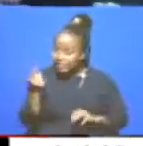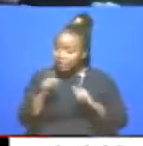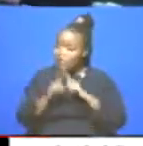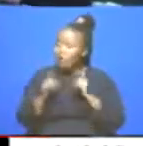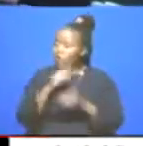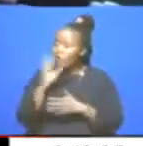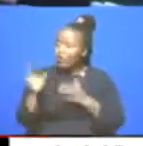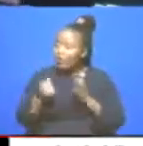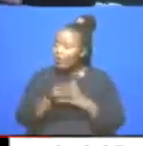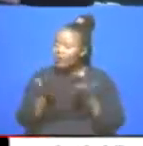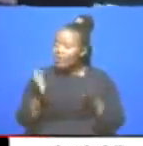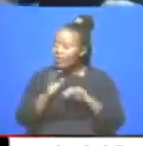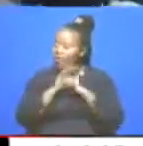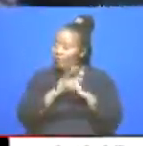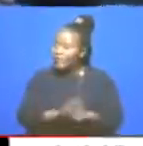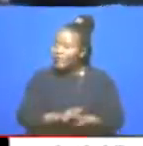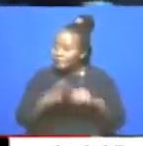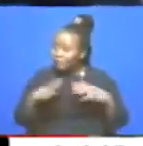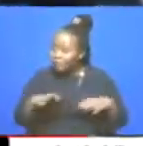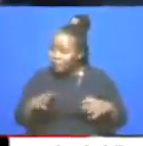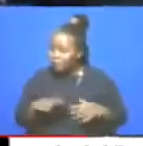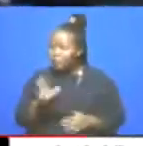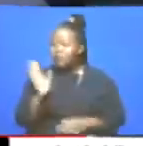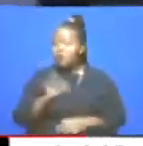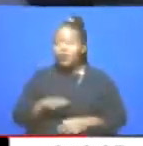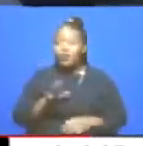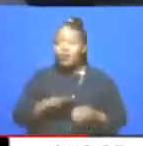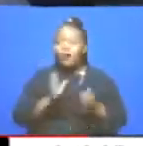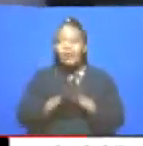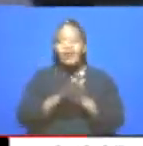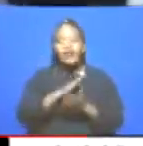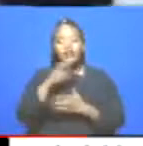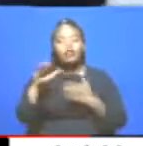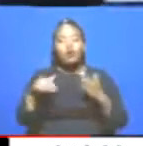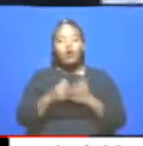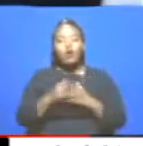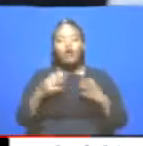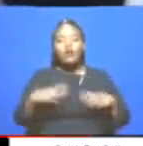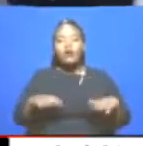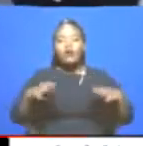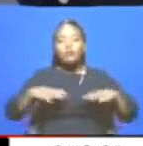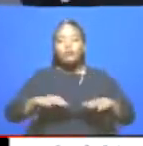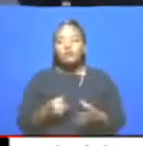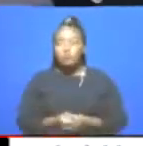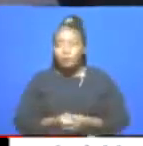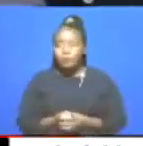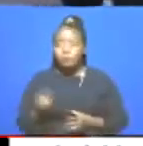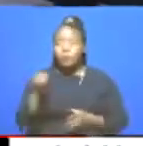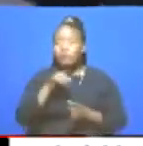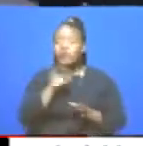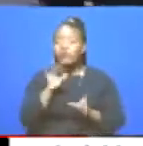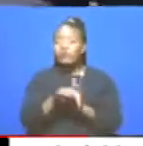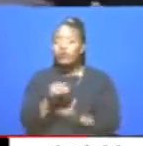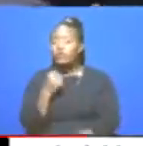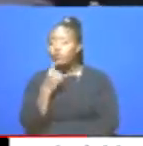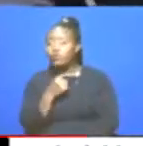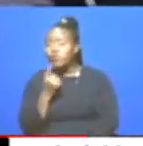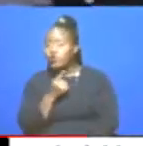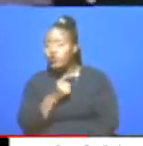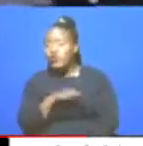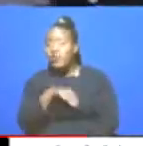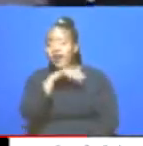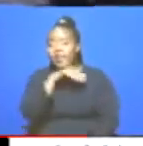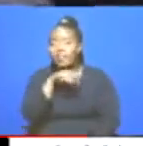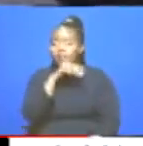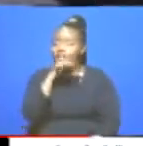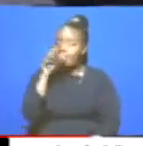wanyonge, wa mama, wa malafu, sio? Raya nani? Baba le viv. Baba